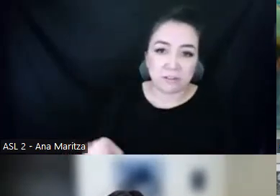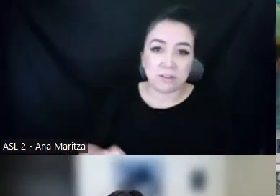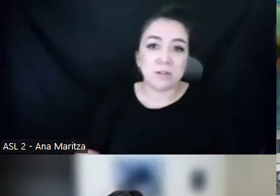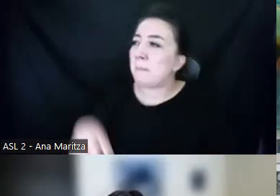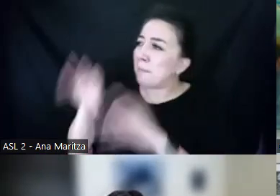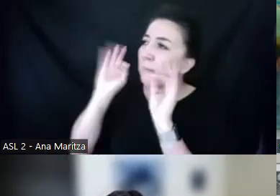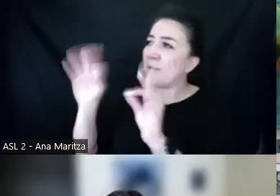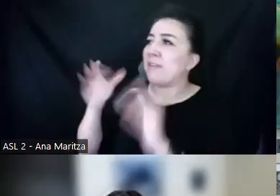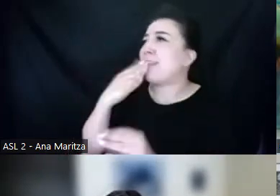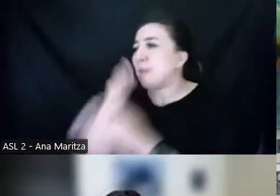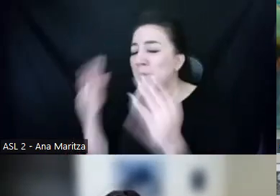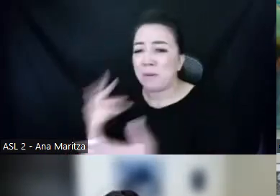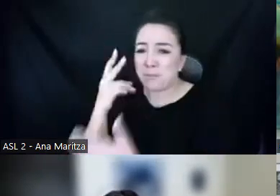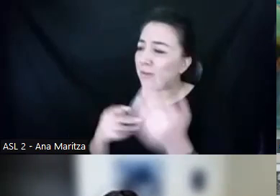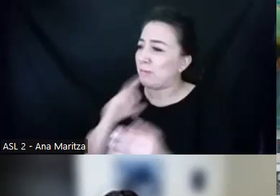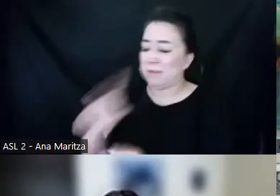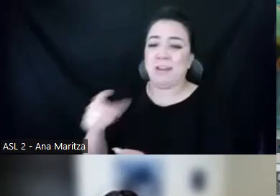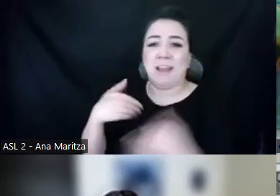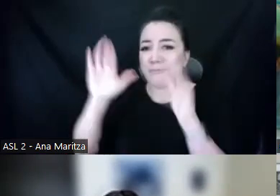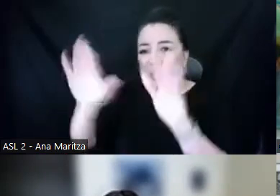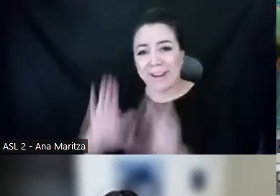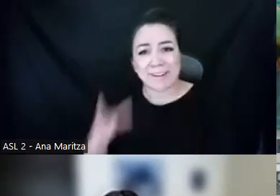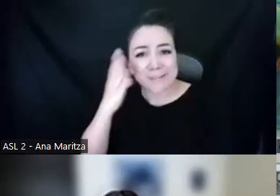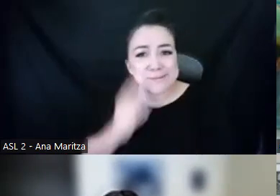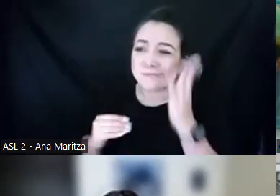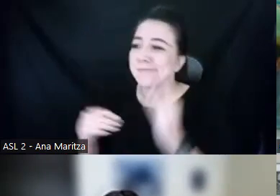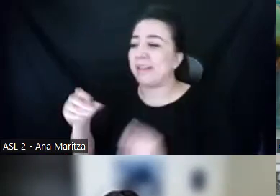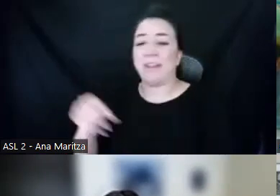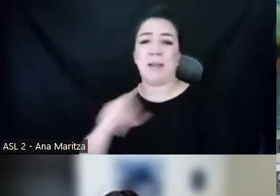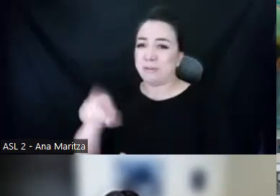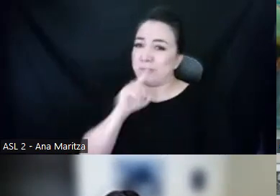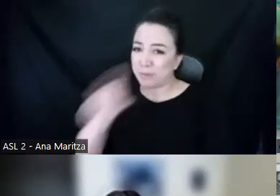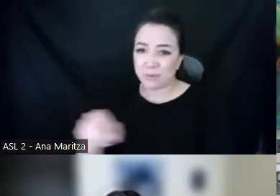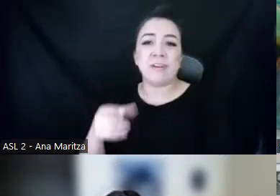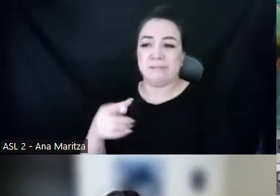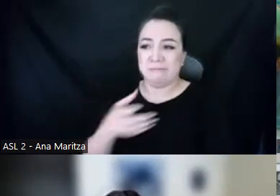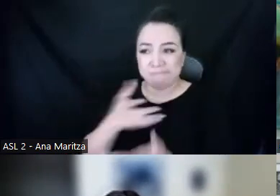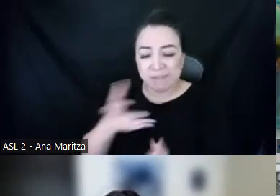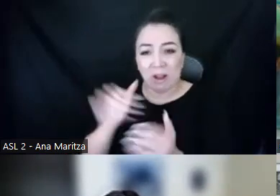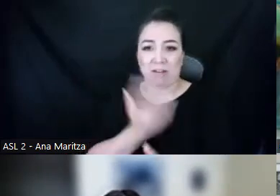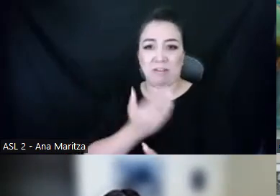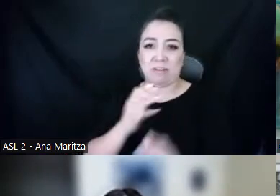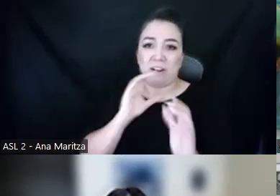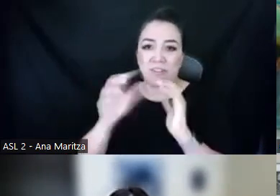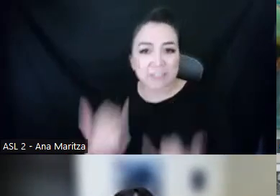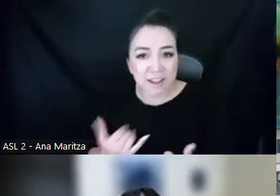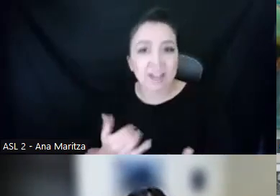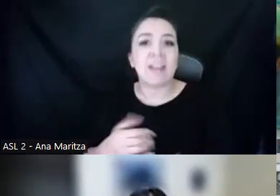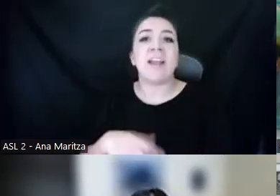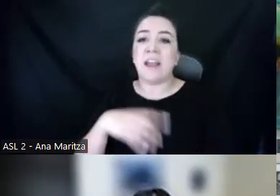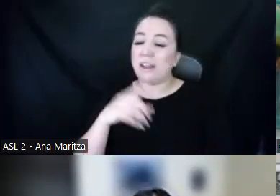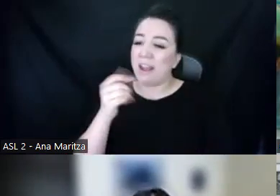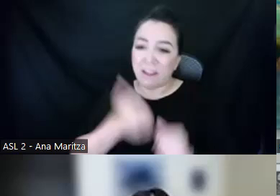Terrific. Thank you so much. Both really have great experience, and I'm sure you're going to enrich our conversation today and every other time we meet.